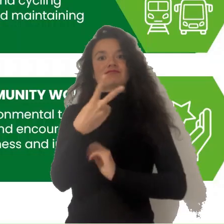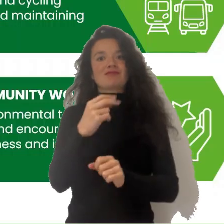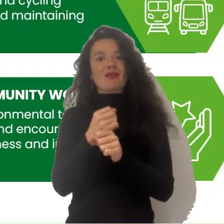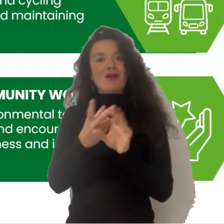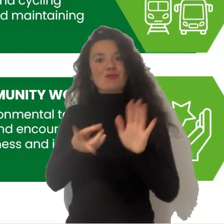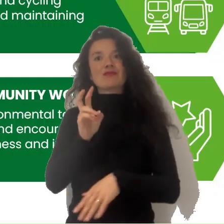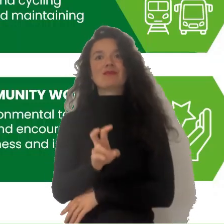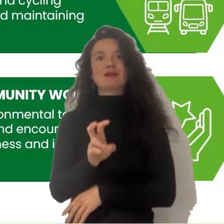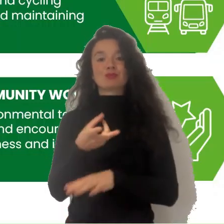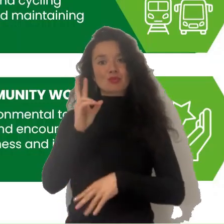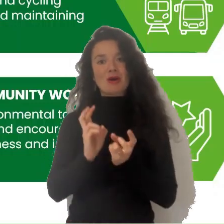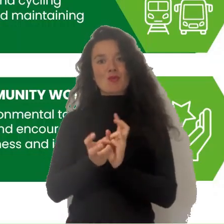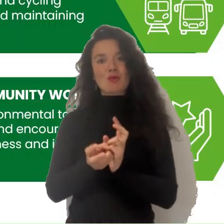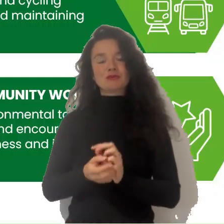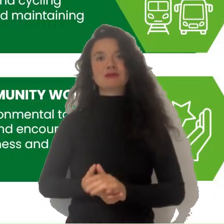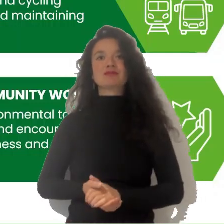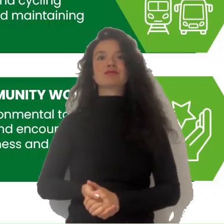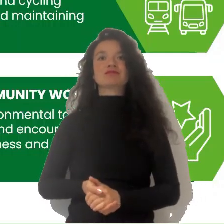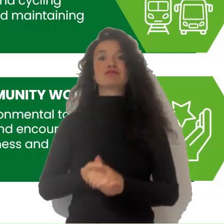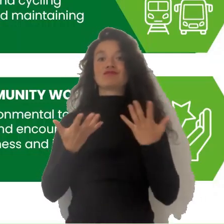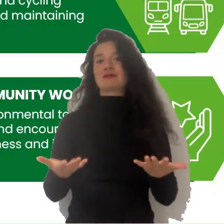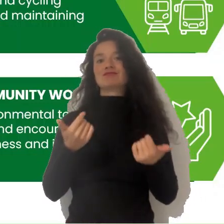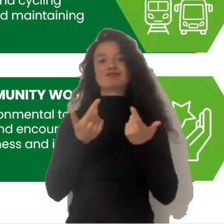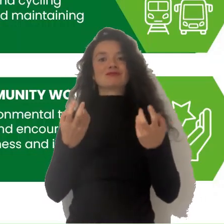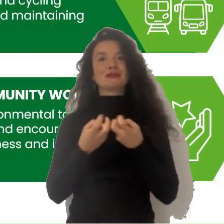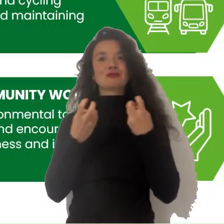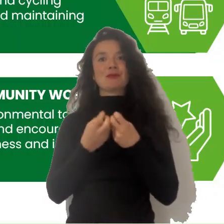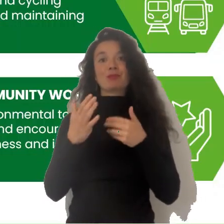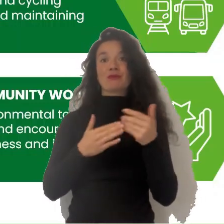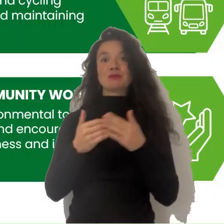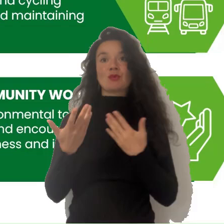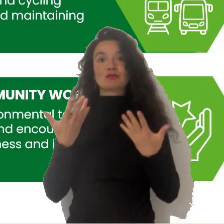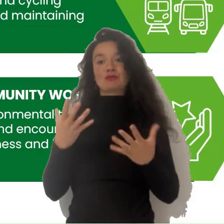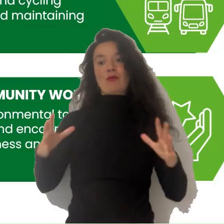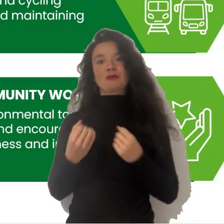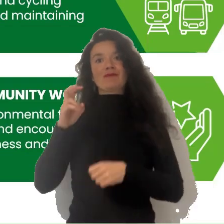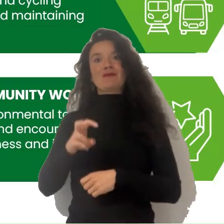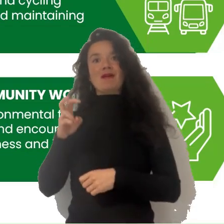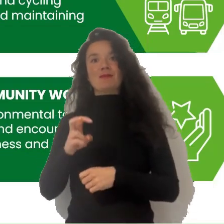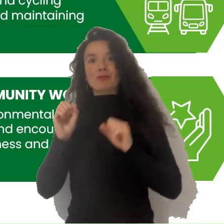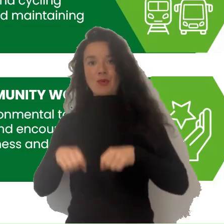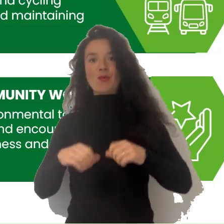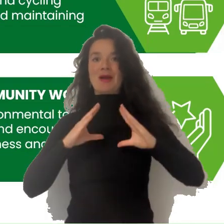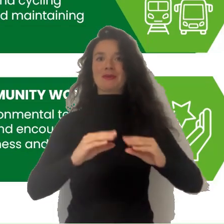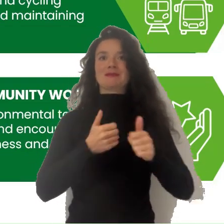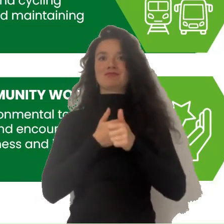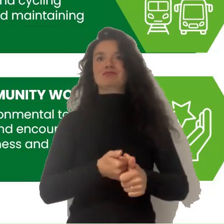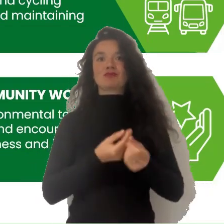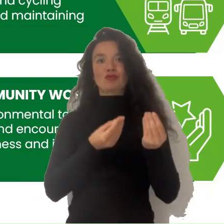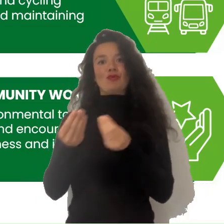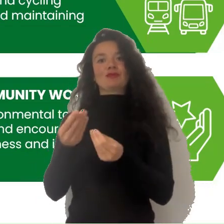and they can make these jobs more green and more environmental and